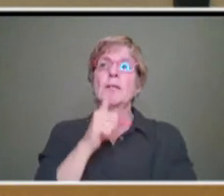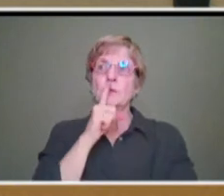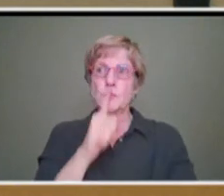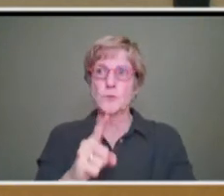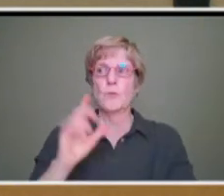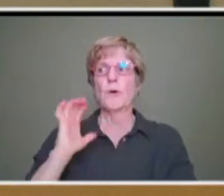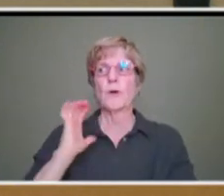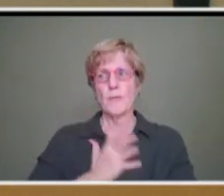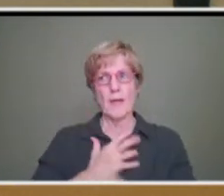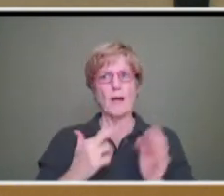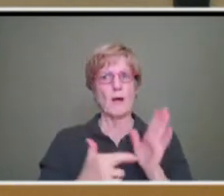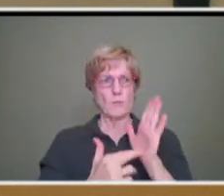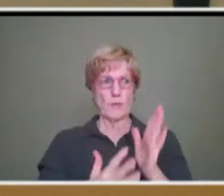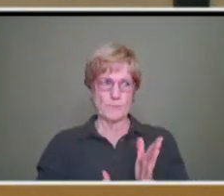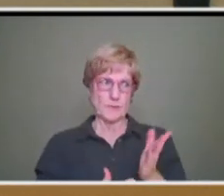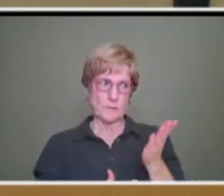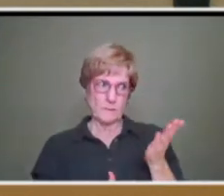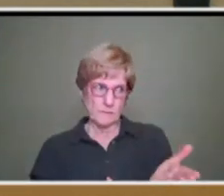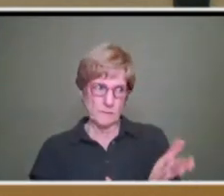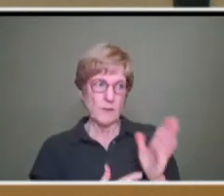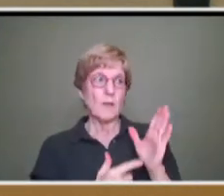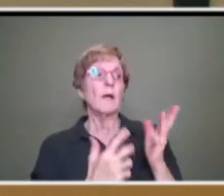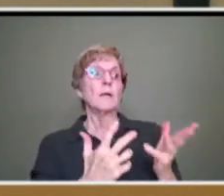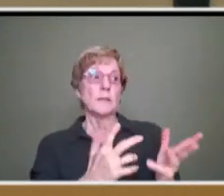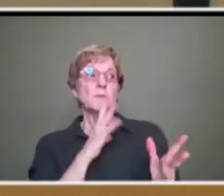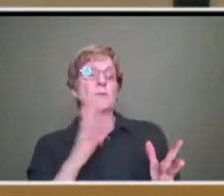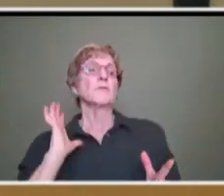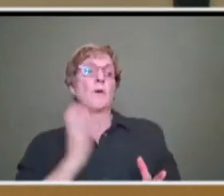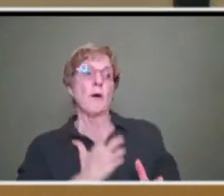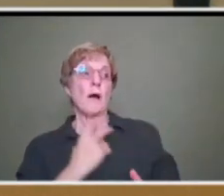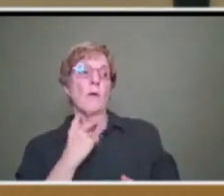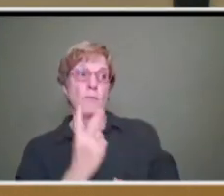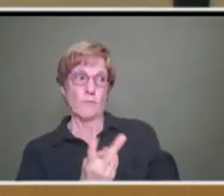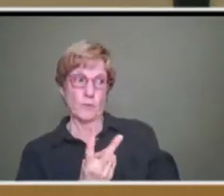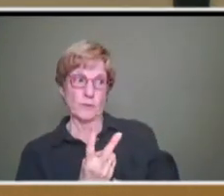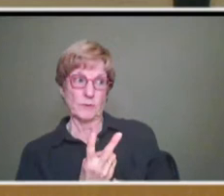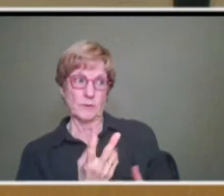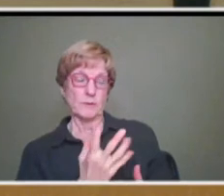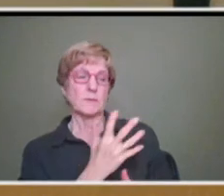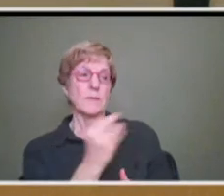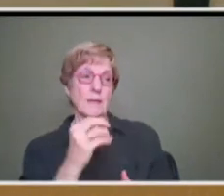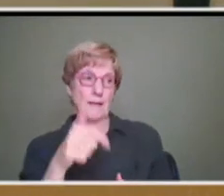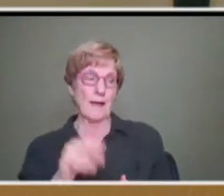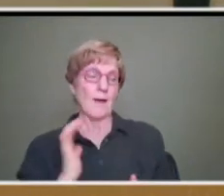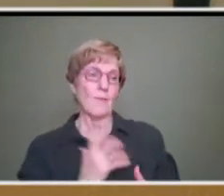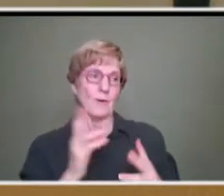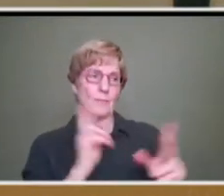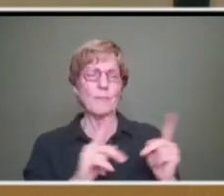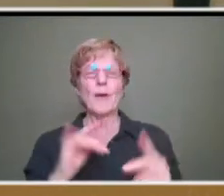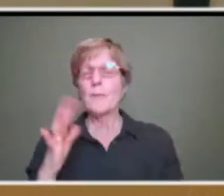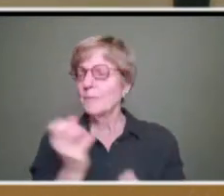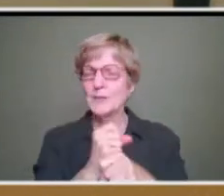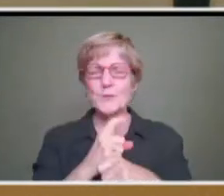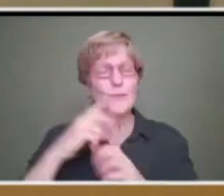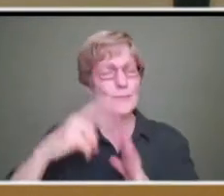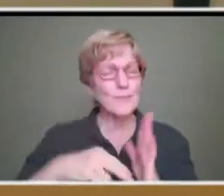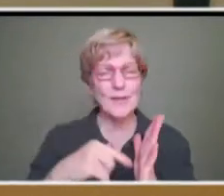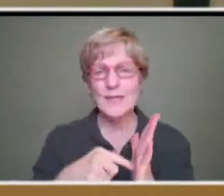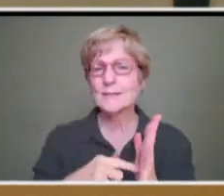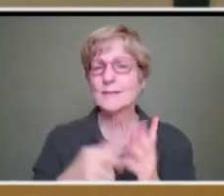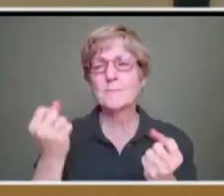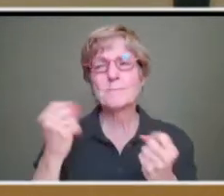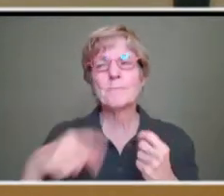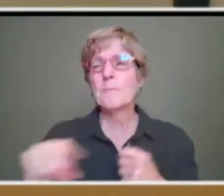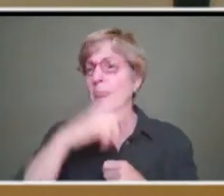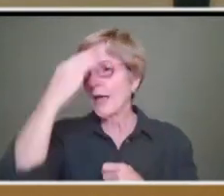representative represents our community and our voices I just wanted to make sure I read this because again a lot of you know